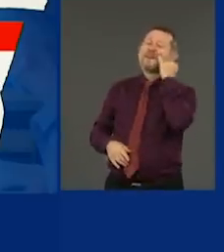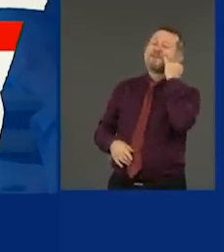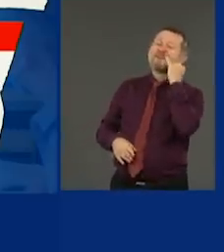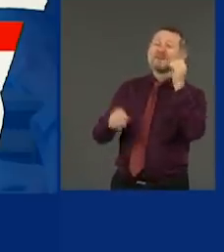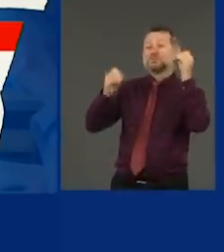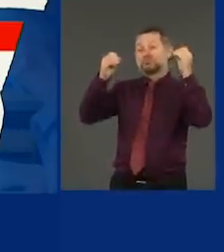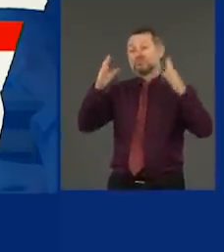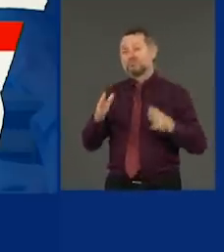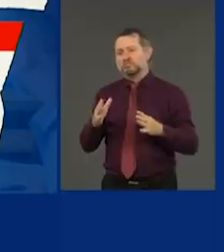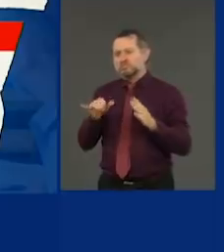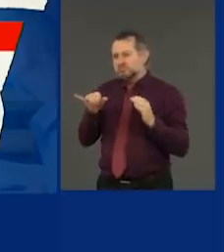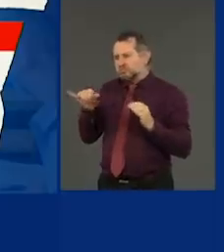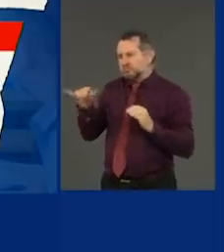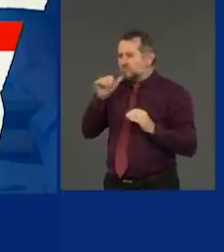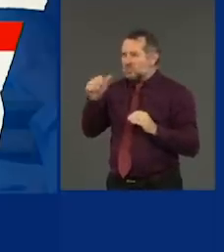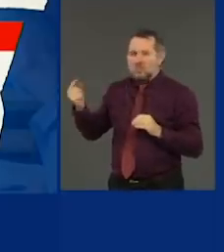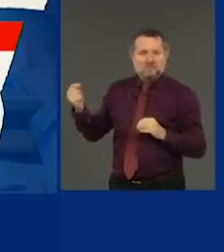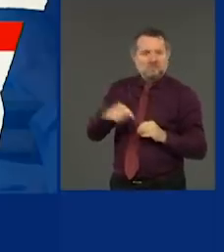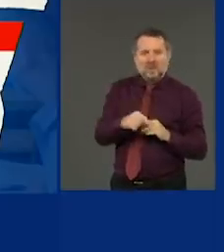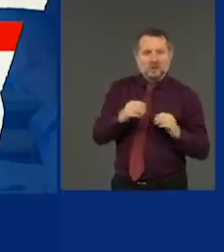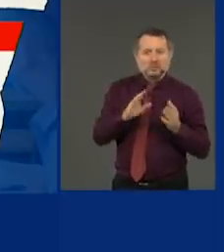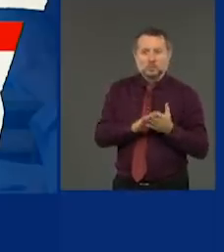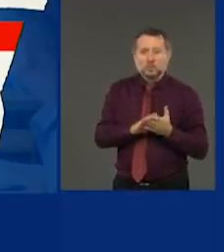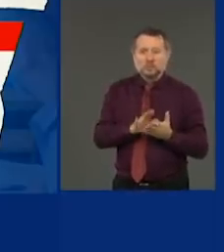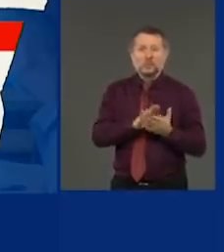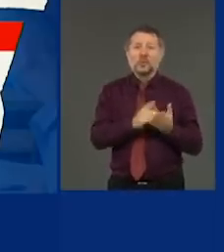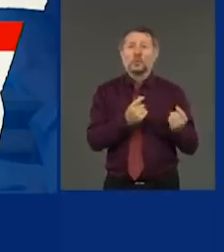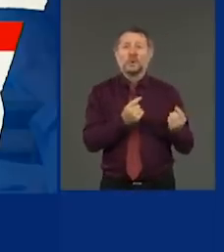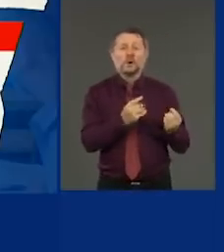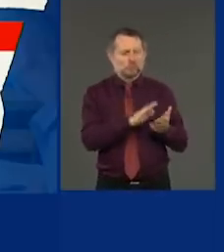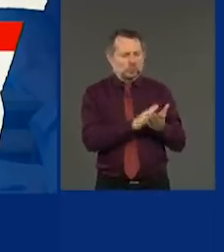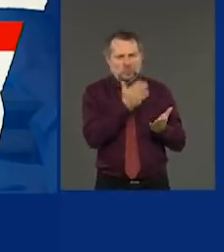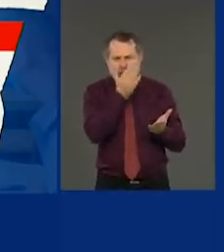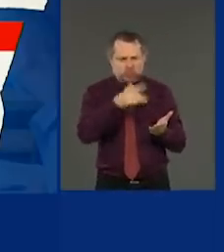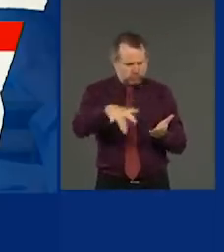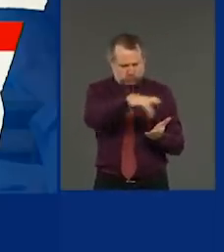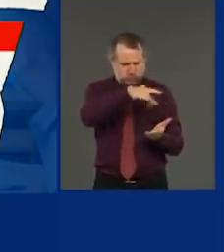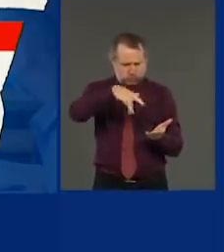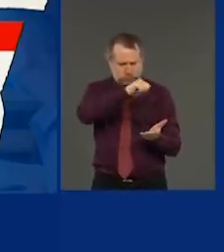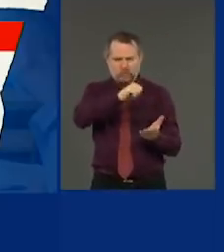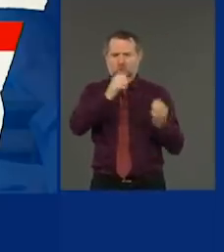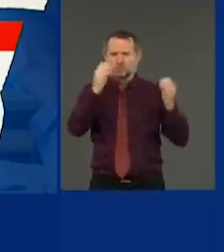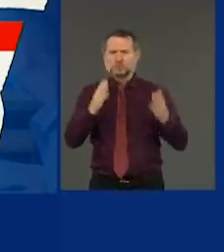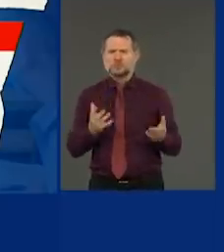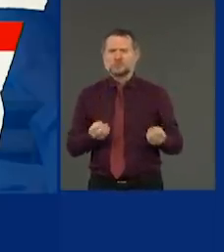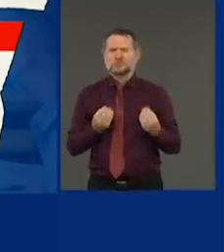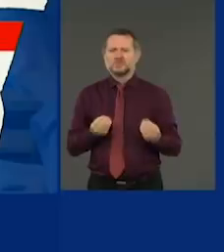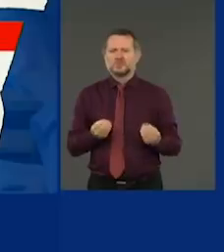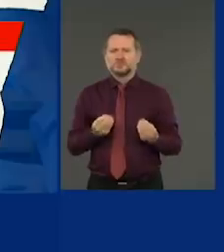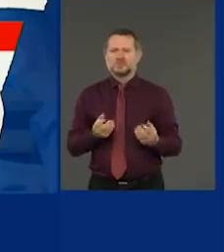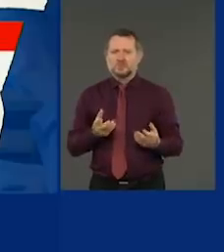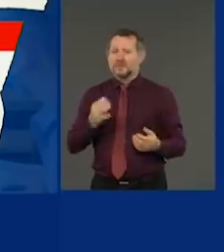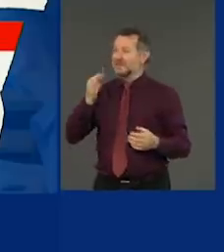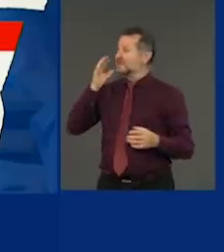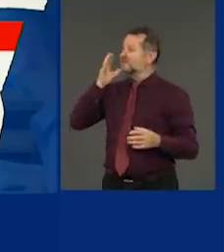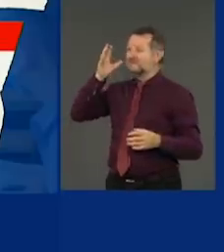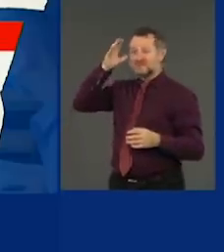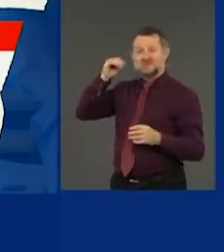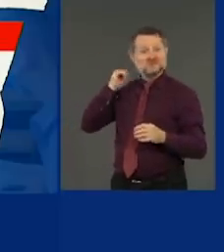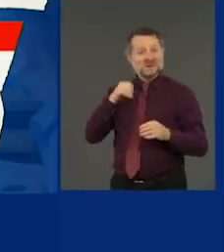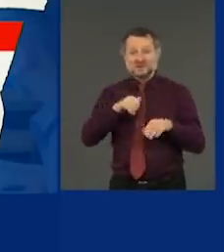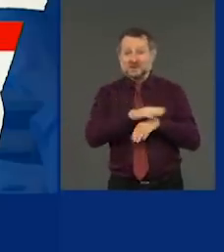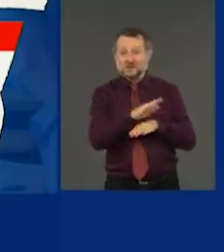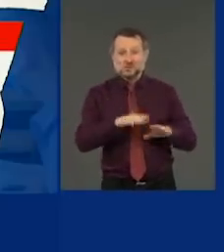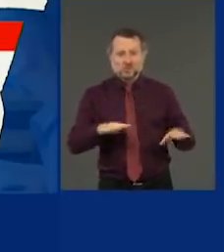school. If the parents don't send their students, you don't have a school. So the mentality of some of these